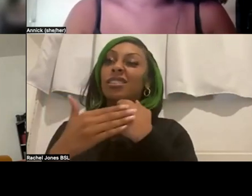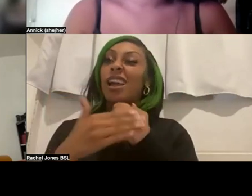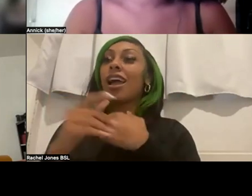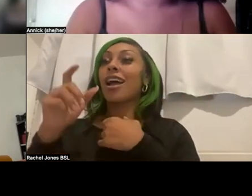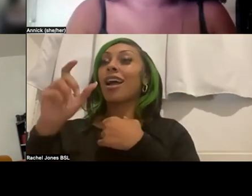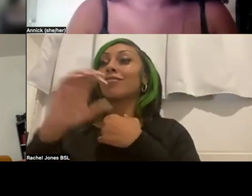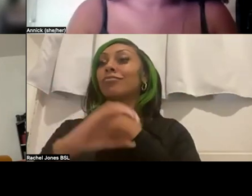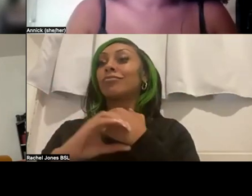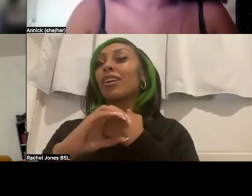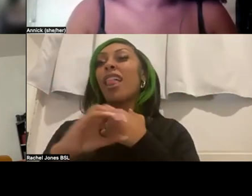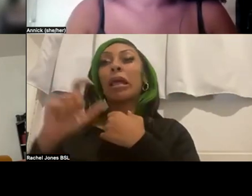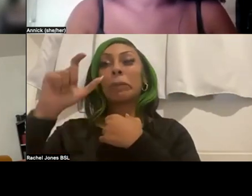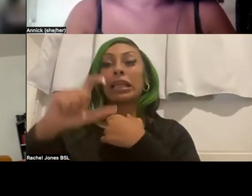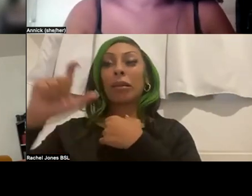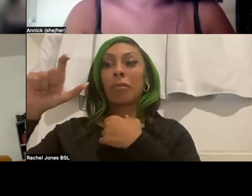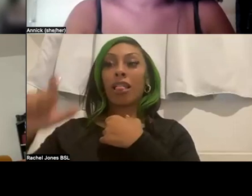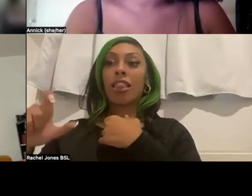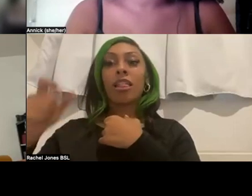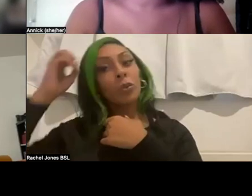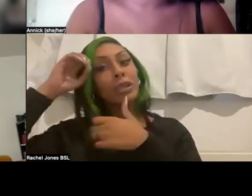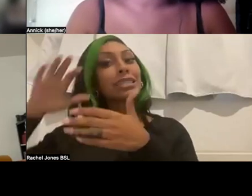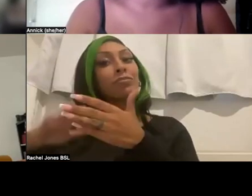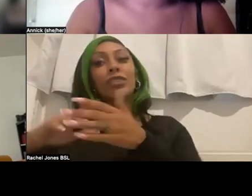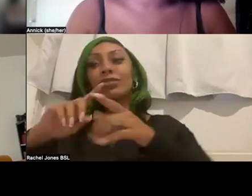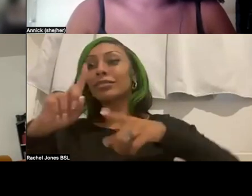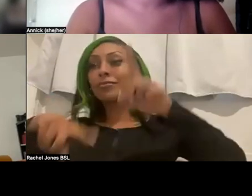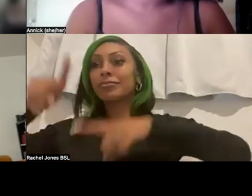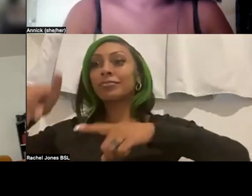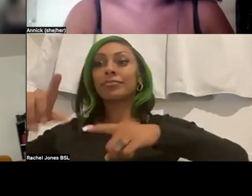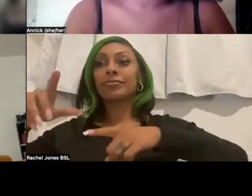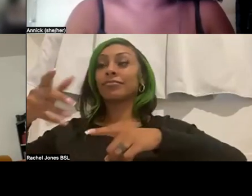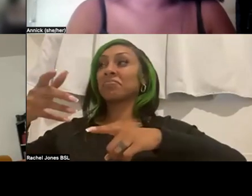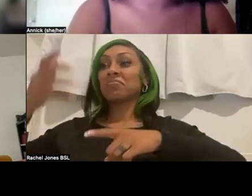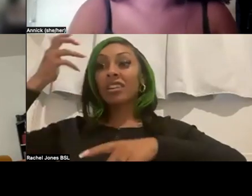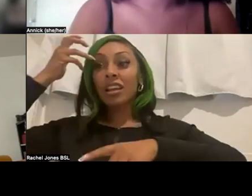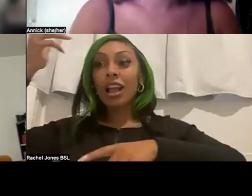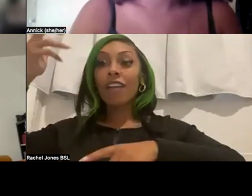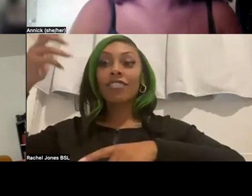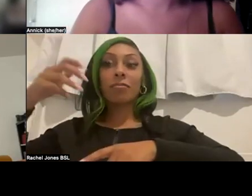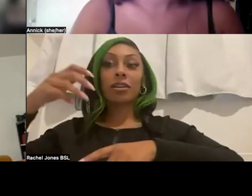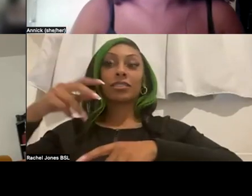are experiencing different forms of state violence, whether it's police harassment,